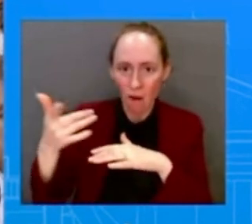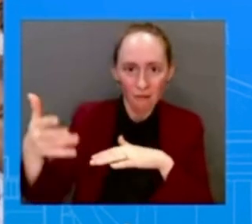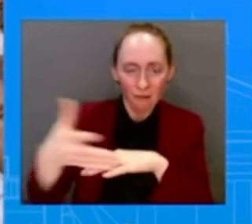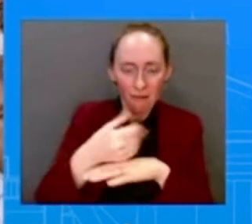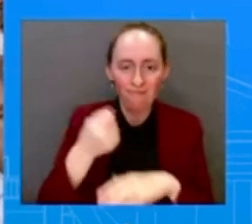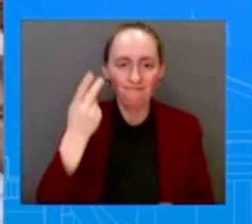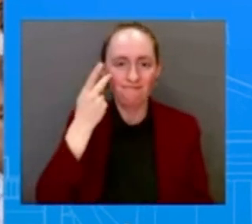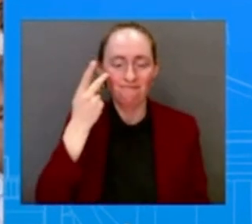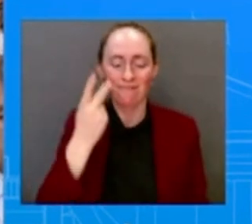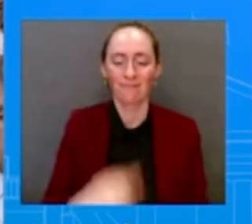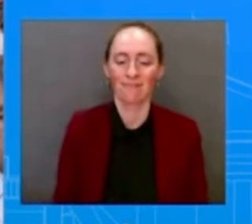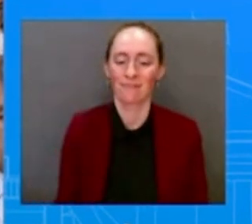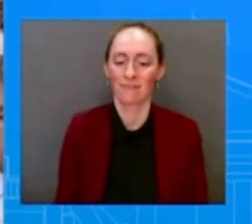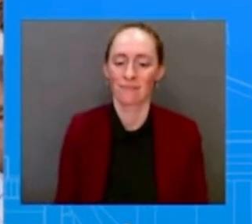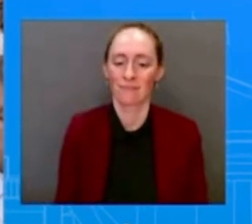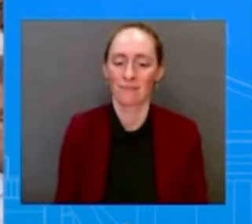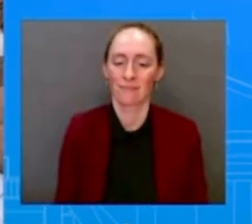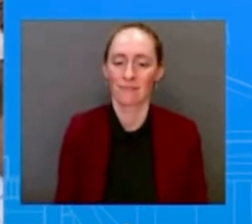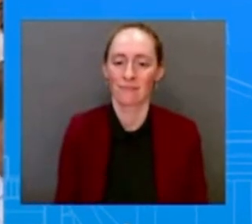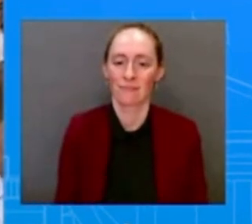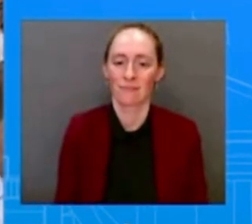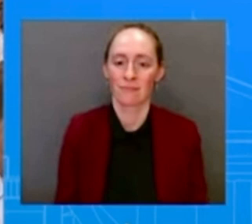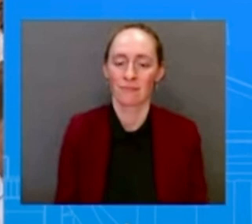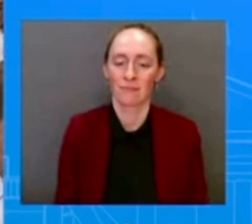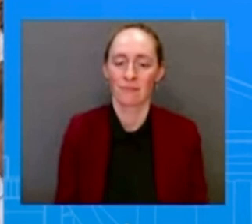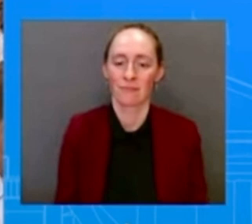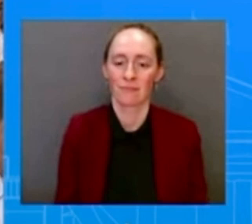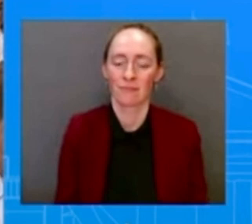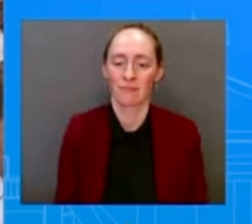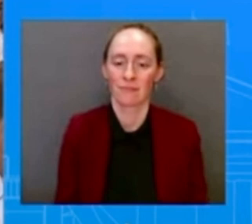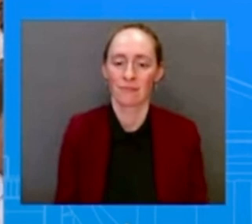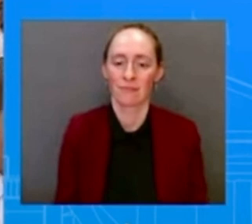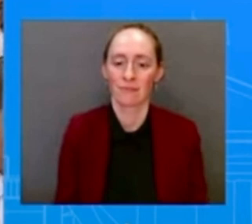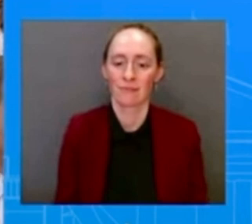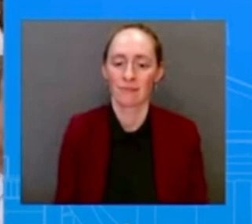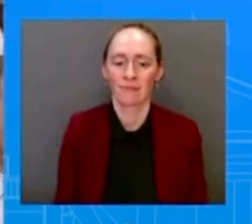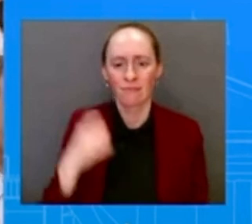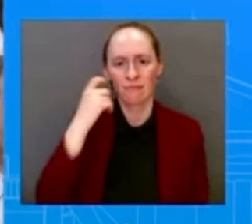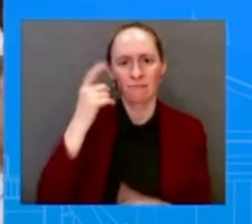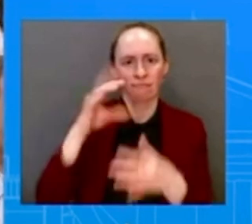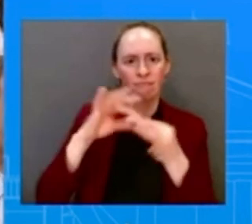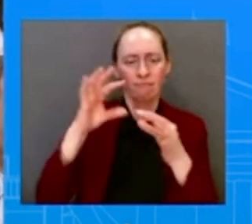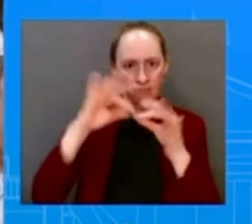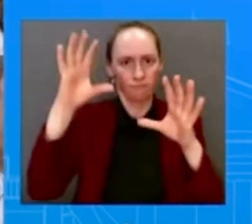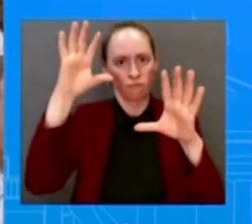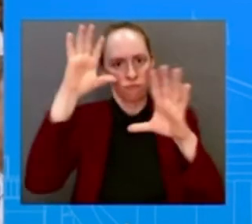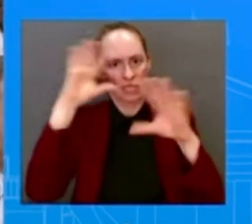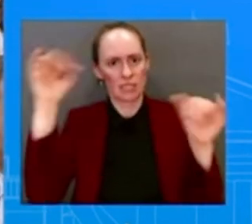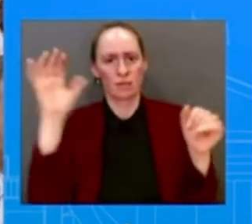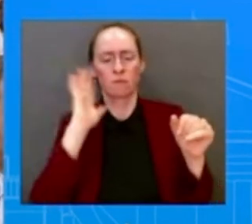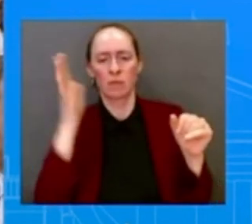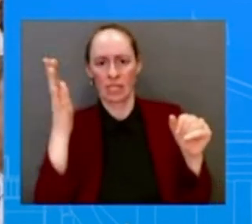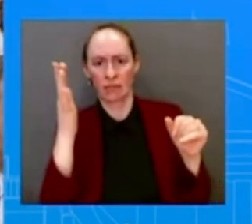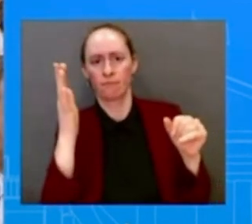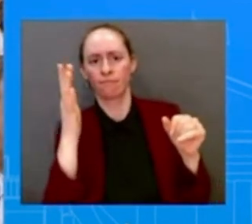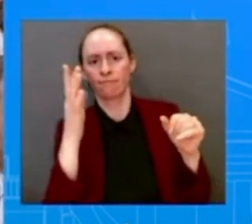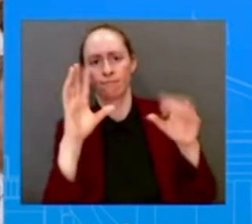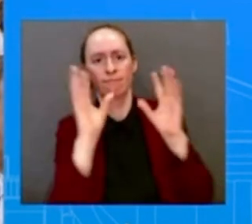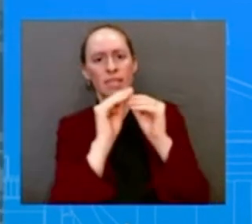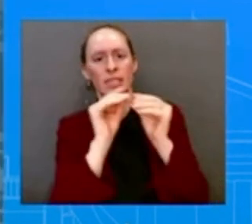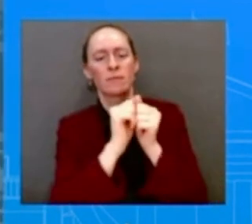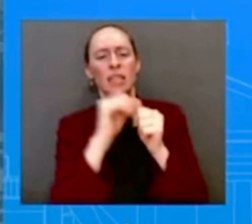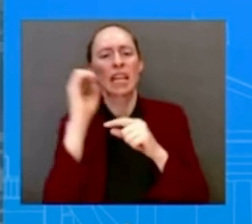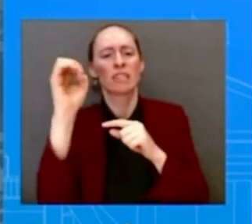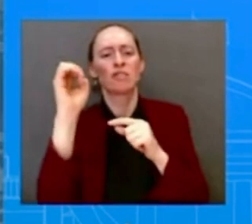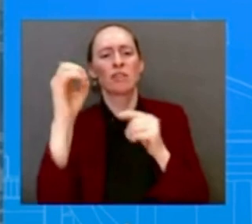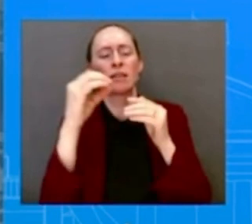leaders of the eastern flank NATO countries. Are any other European leaders, NATO leaders, expected to join the president on this trip? We're still putting